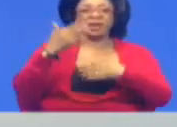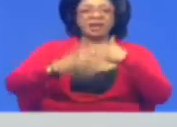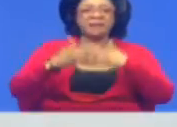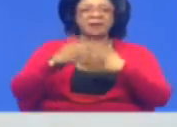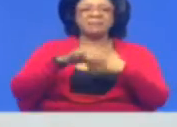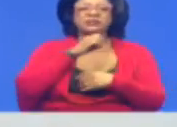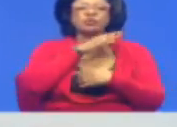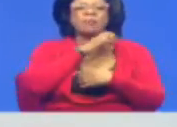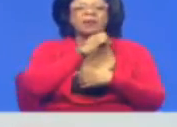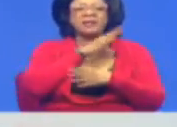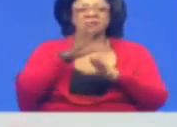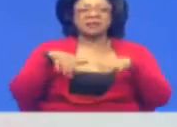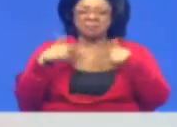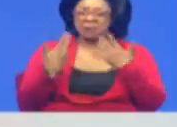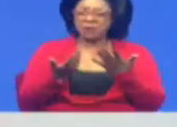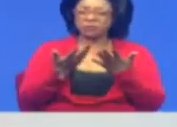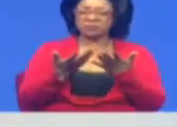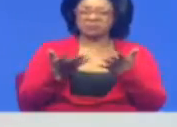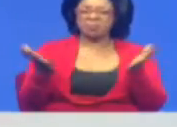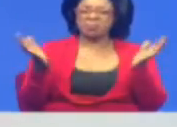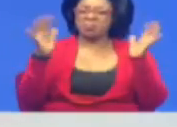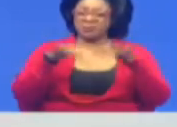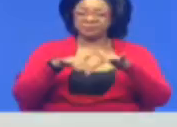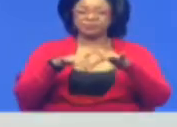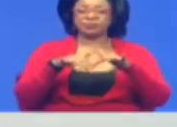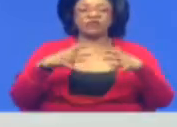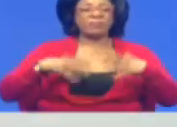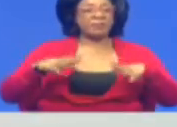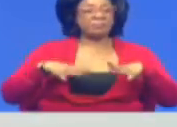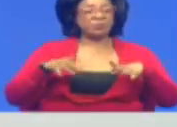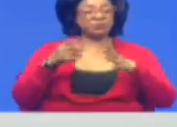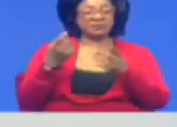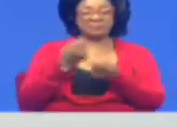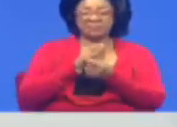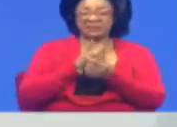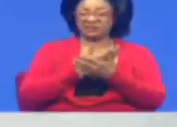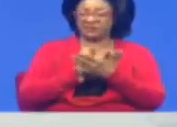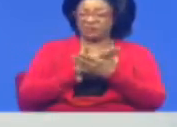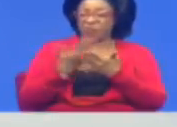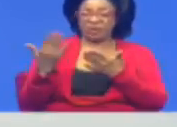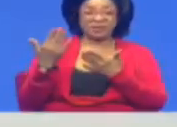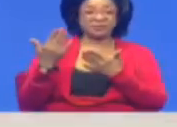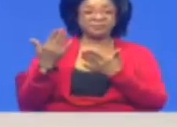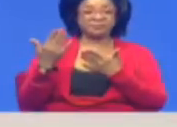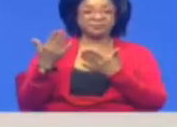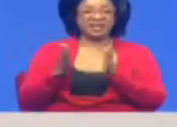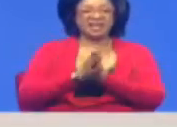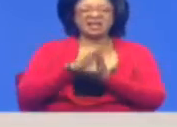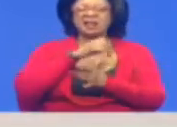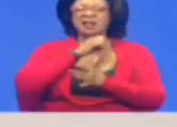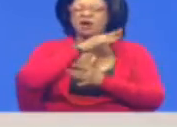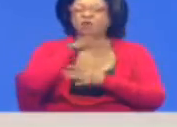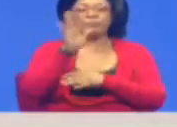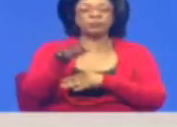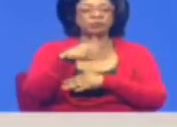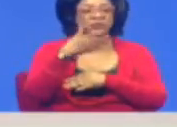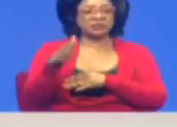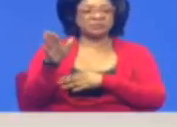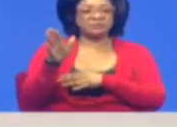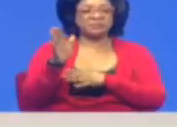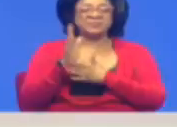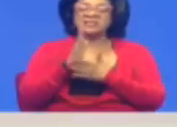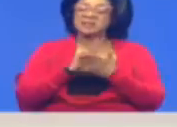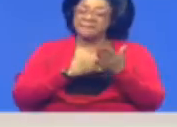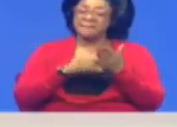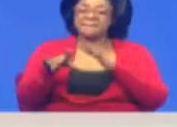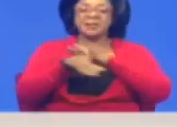complaining about an unusual gathering of teens this past few weekends and loud music. These children, some of them are in primary